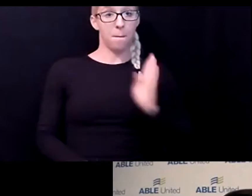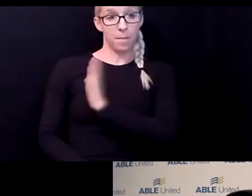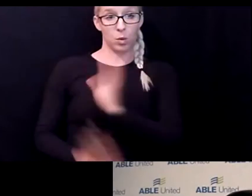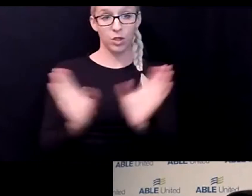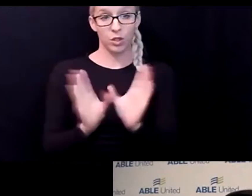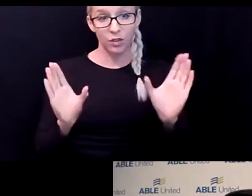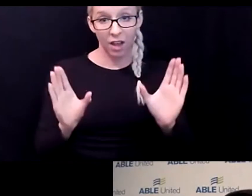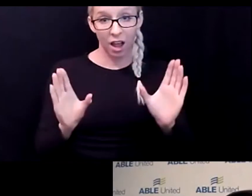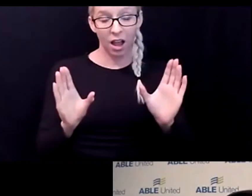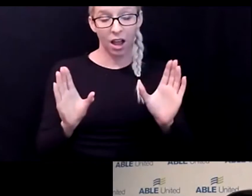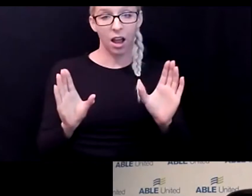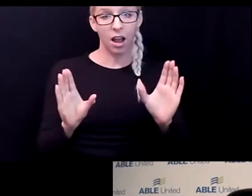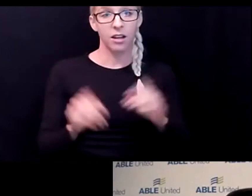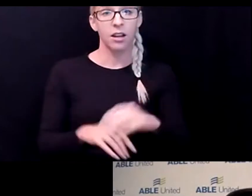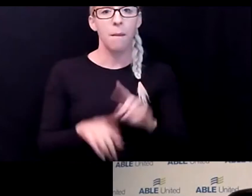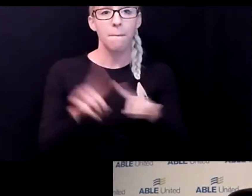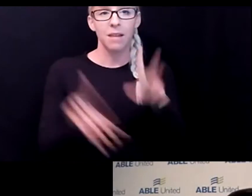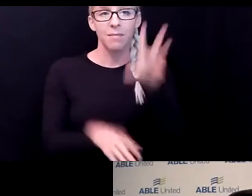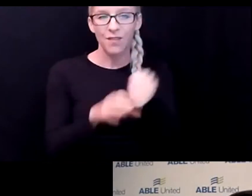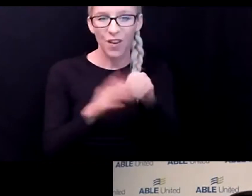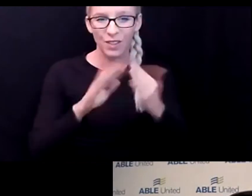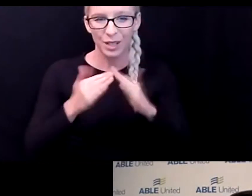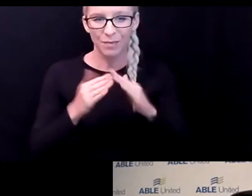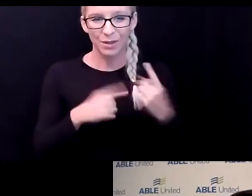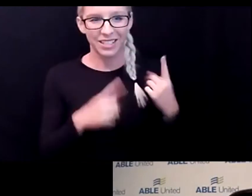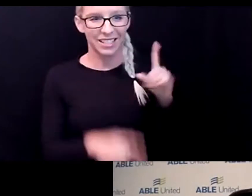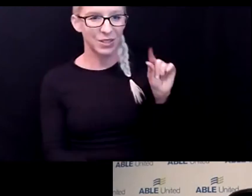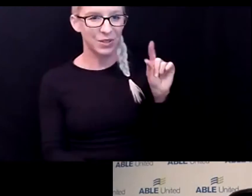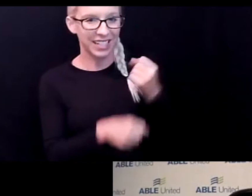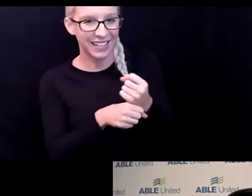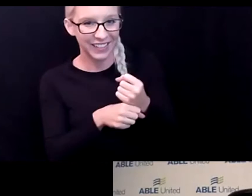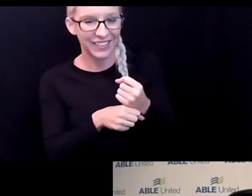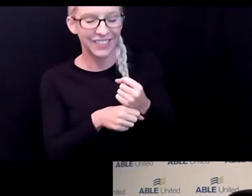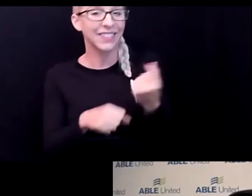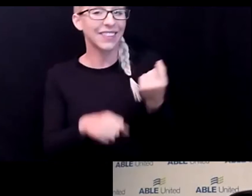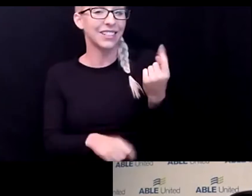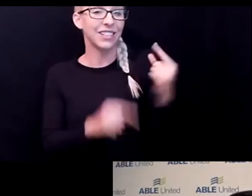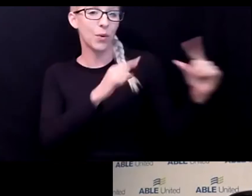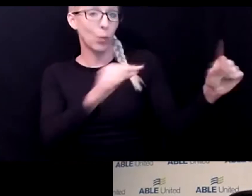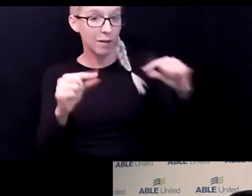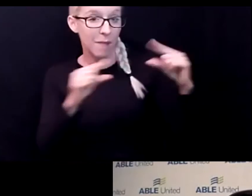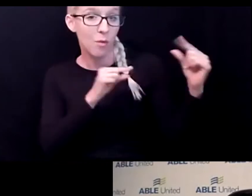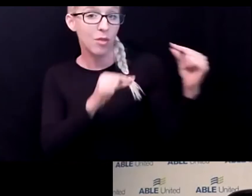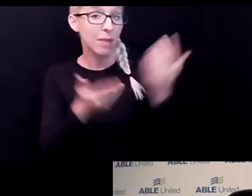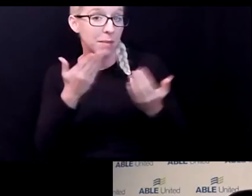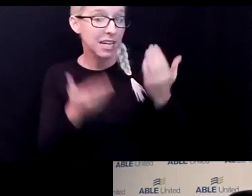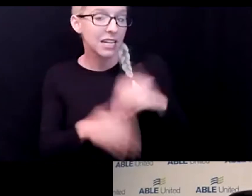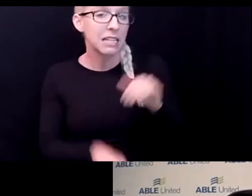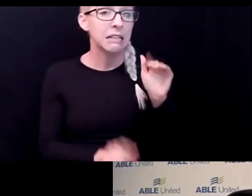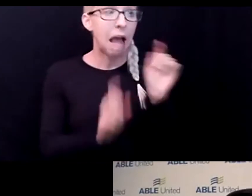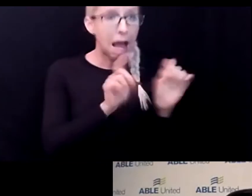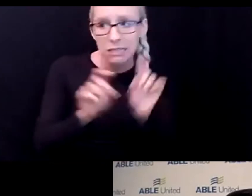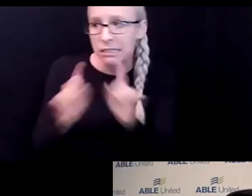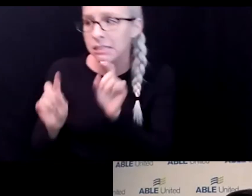odd years. So, it really is sometimes word of mouth. But obviously the Academy of Elder Law